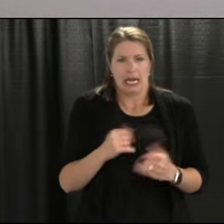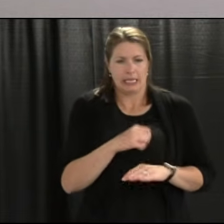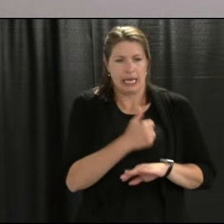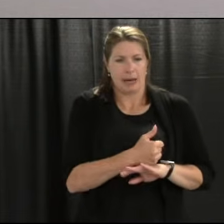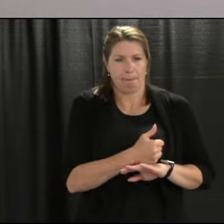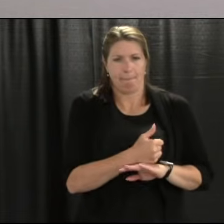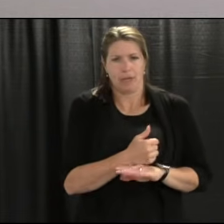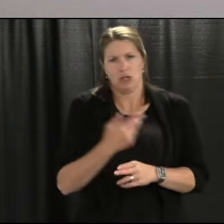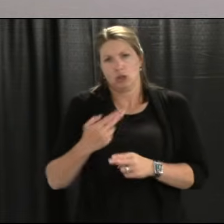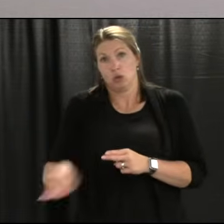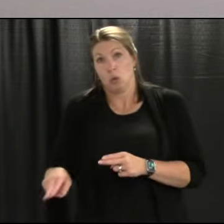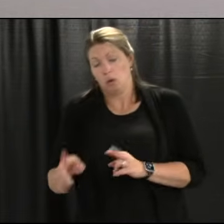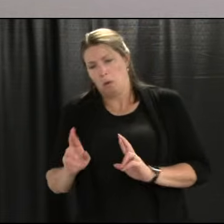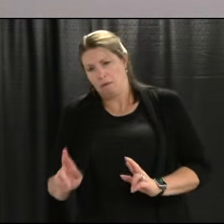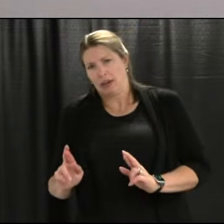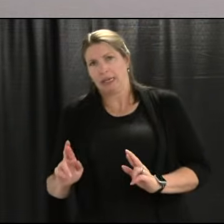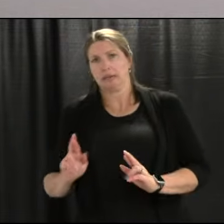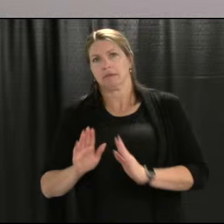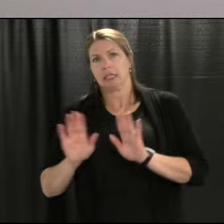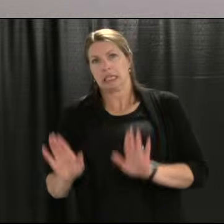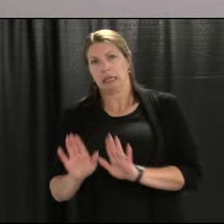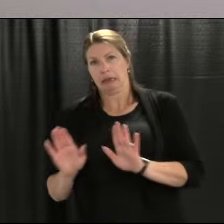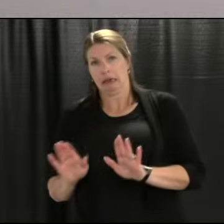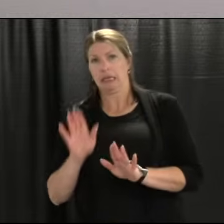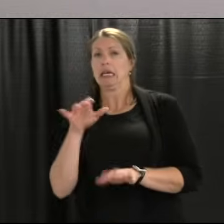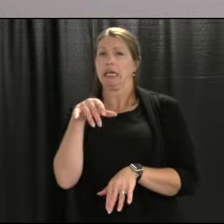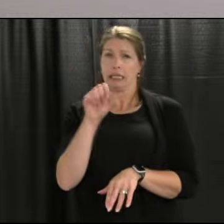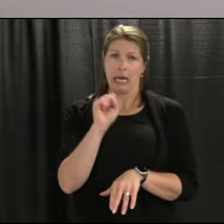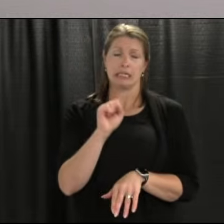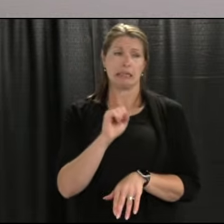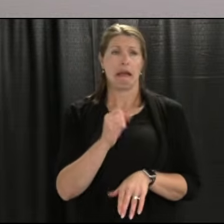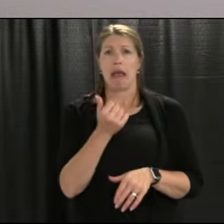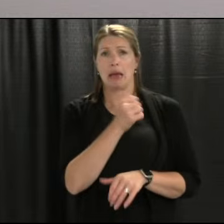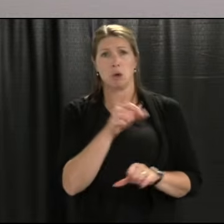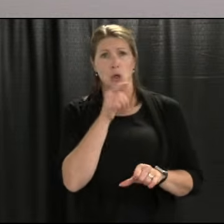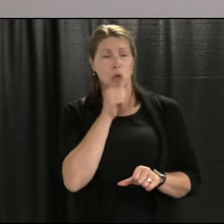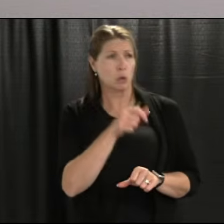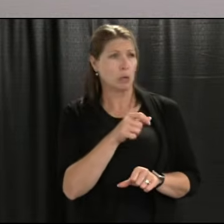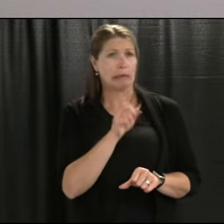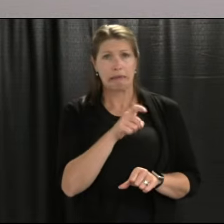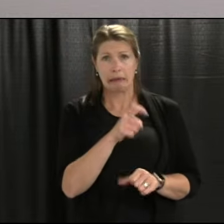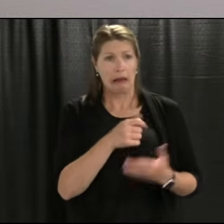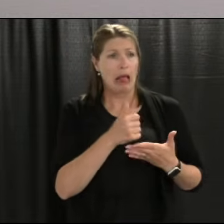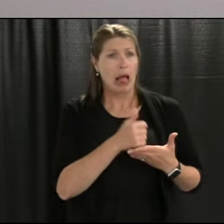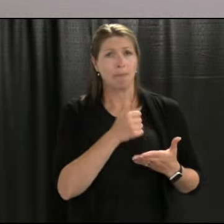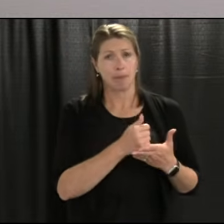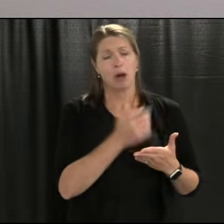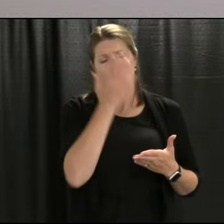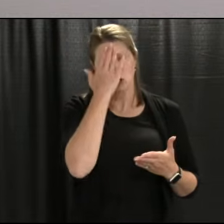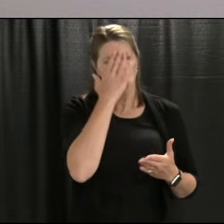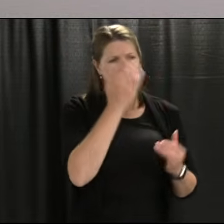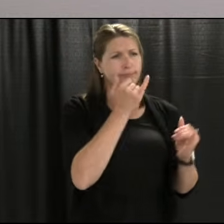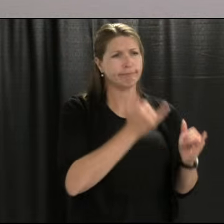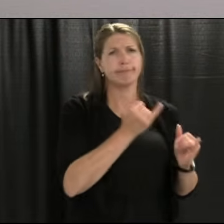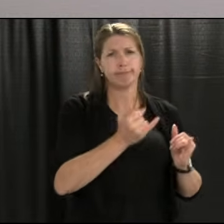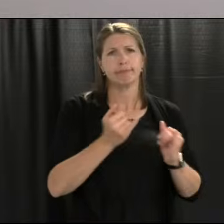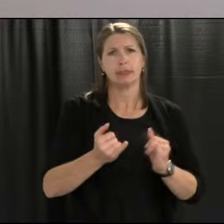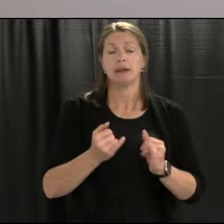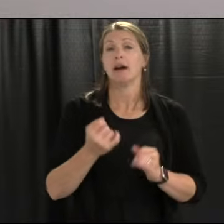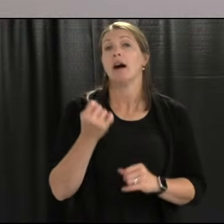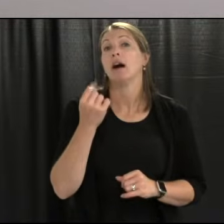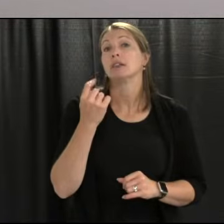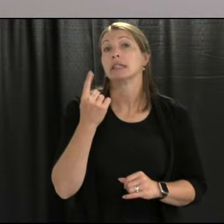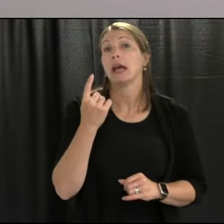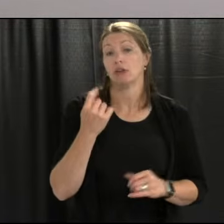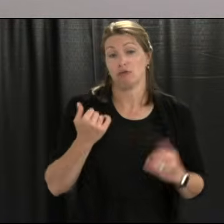necessary. So there will be a little bit of work to do with individuals as we go through this process. But again, keep in mind, this is only in place as